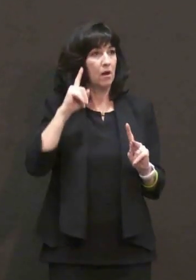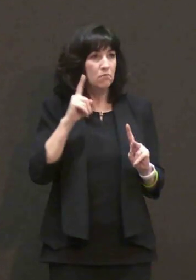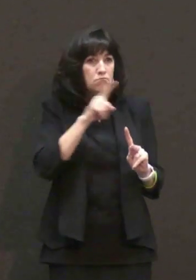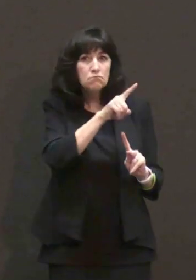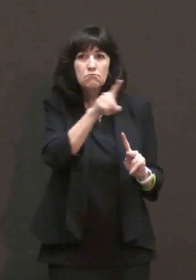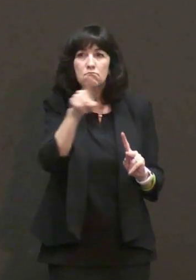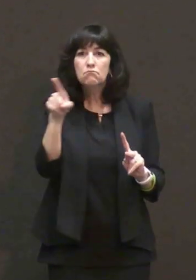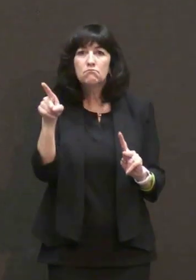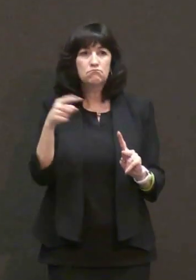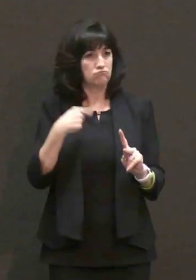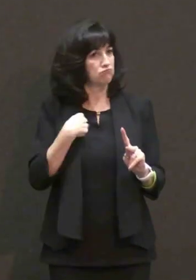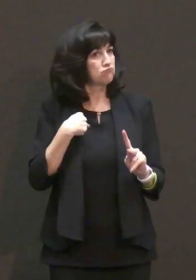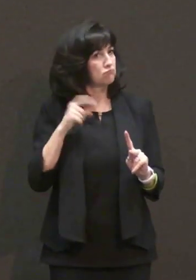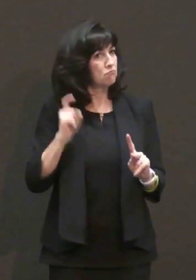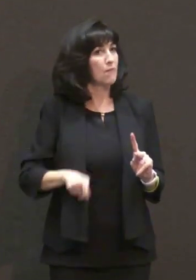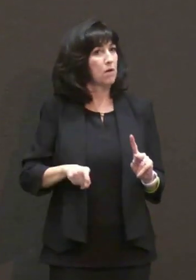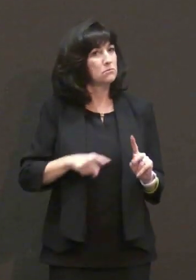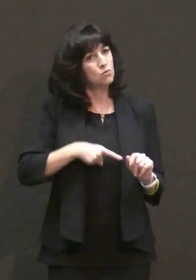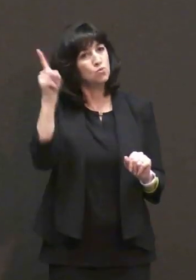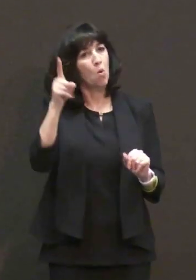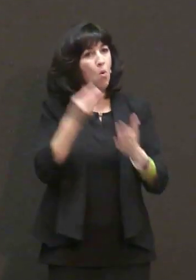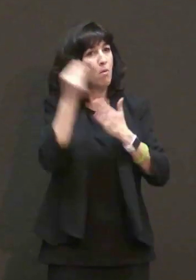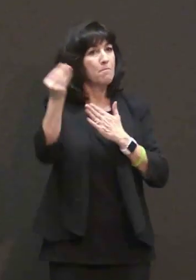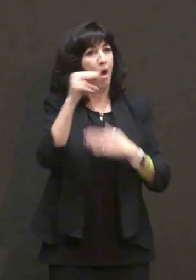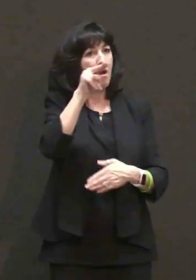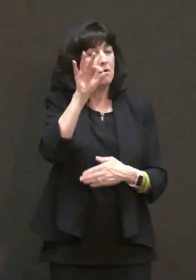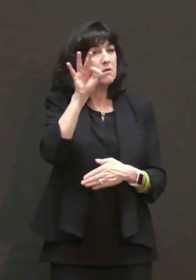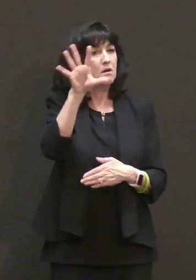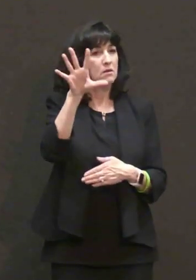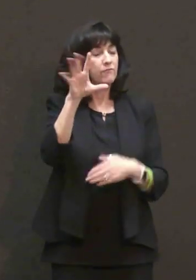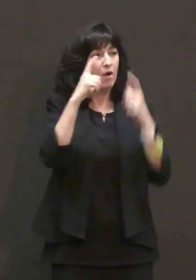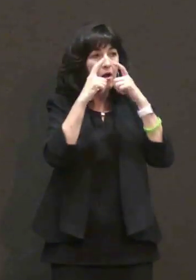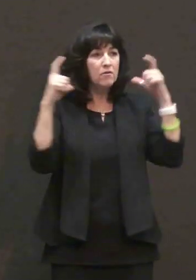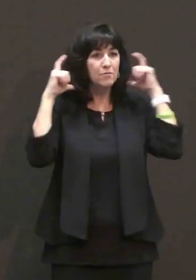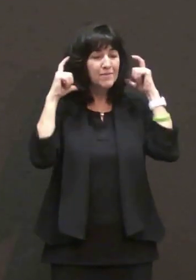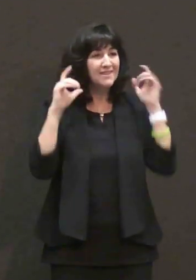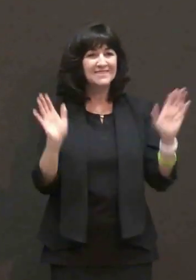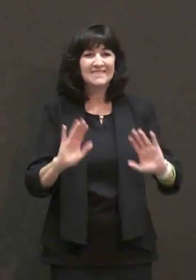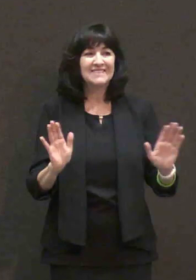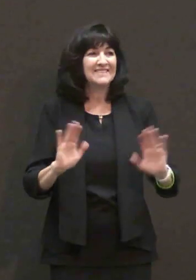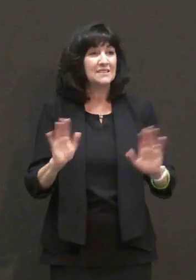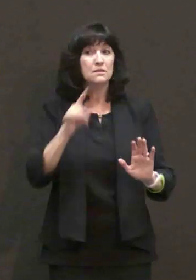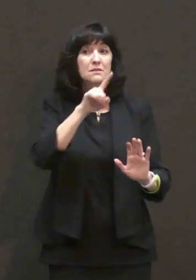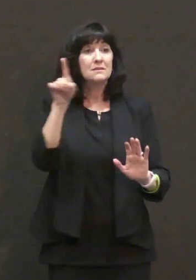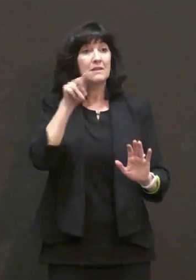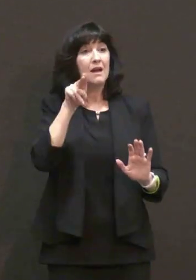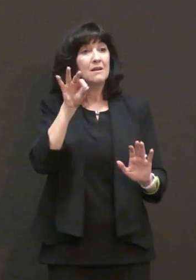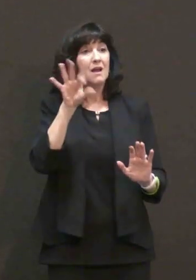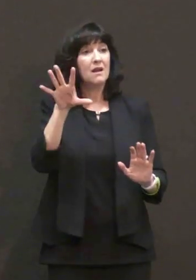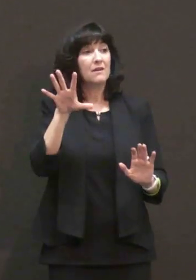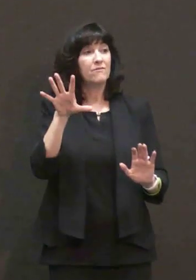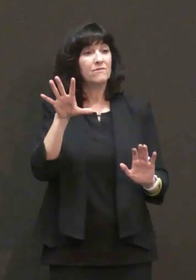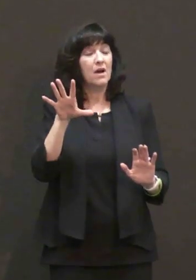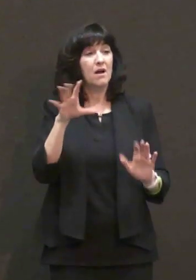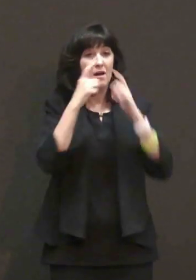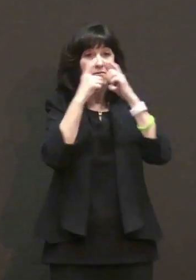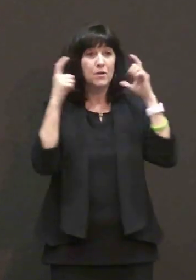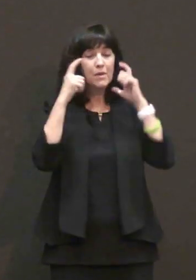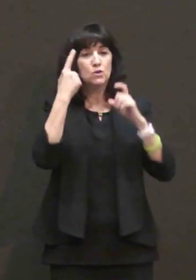an N95 mask because they're in short supply, right, for first responders and healthcare providers. Now, having said that, we